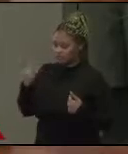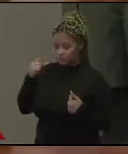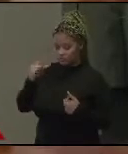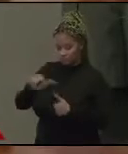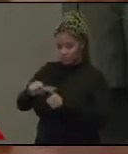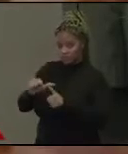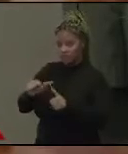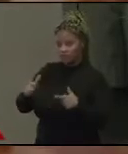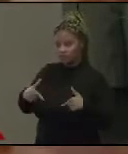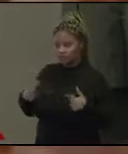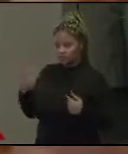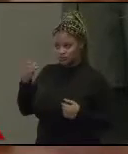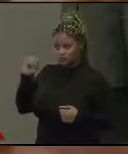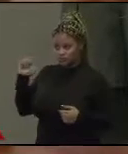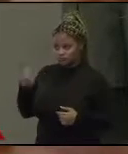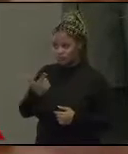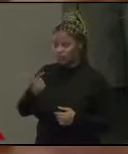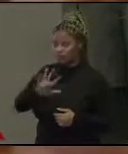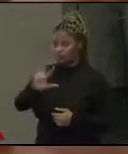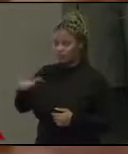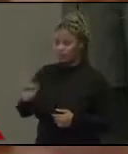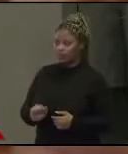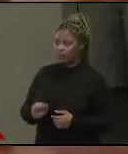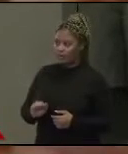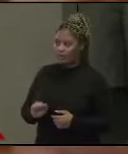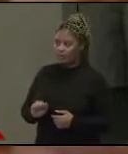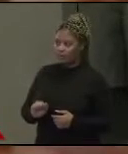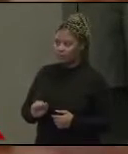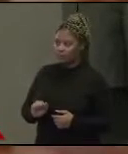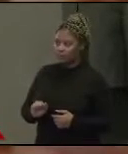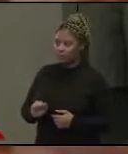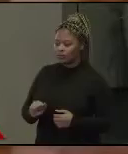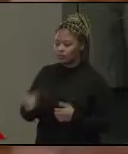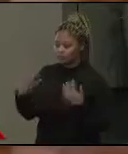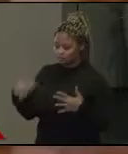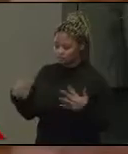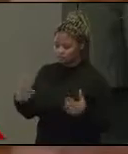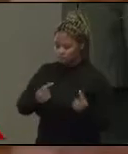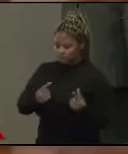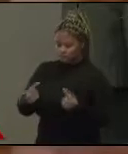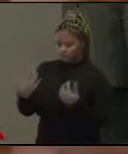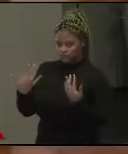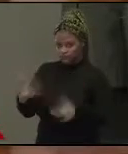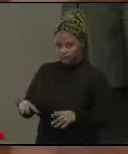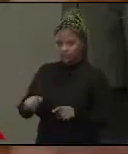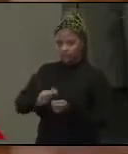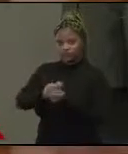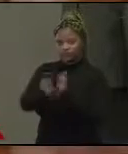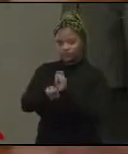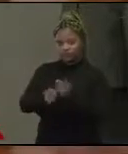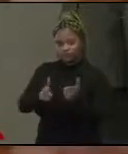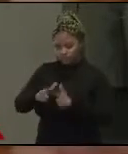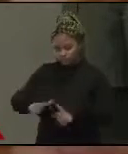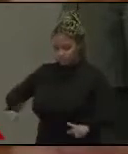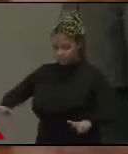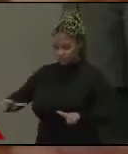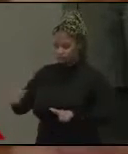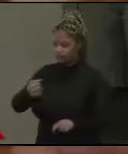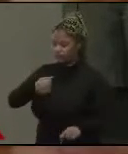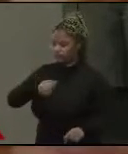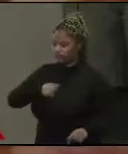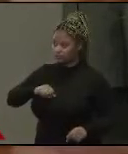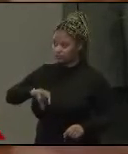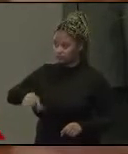Africans," close quote. Undoubtedly, a lot has been done in changing the landscape of our province through the establishment of human